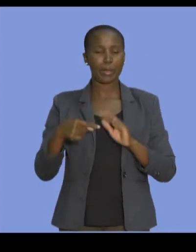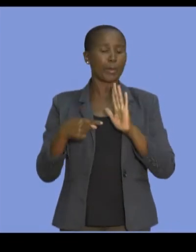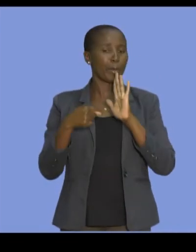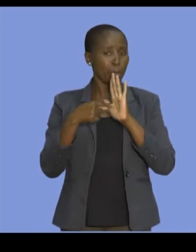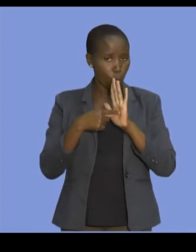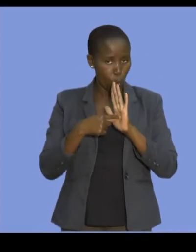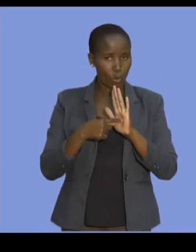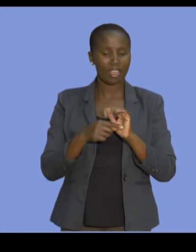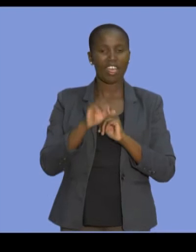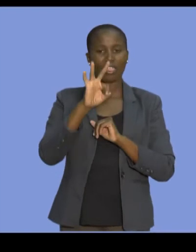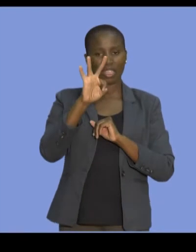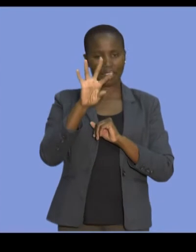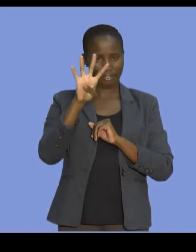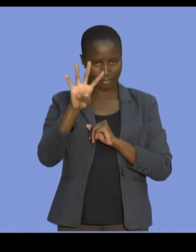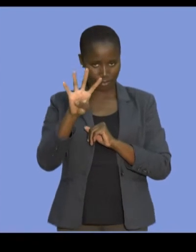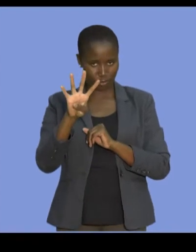93.34 years.